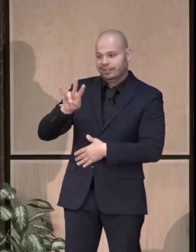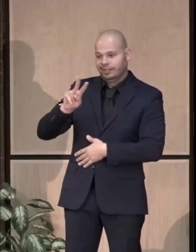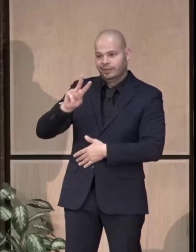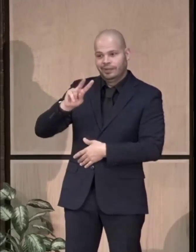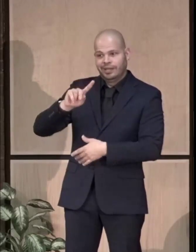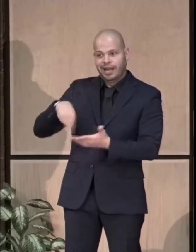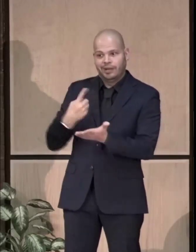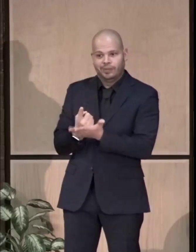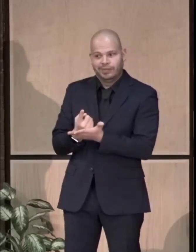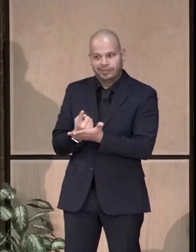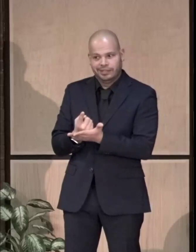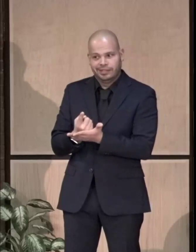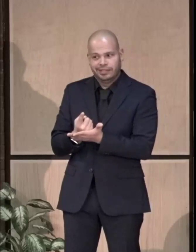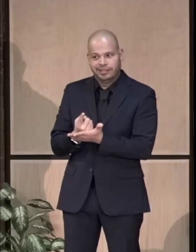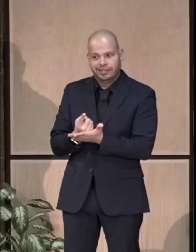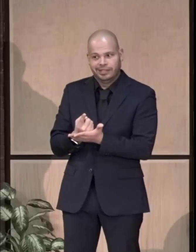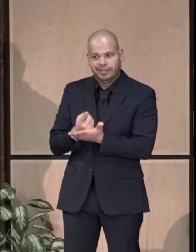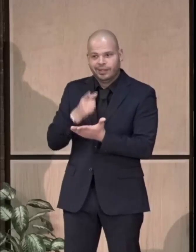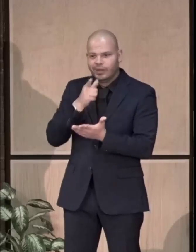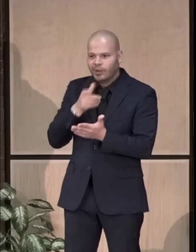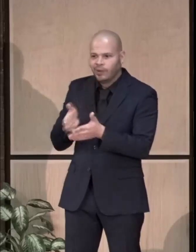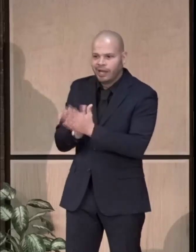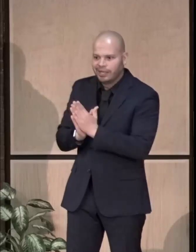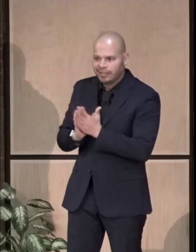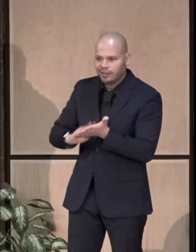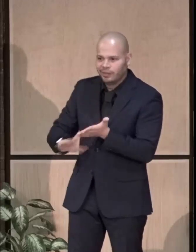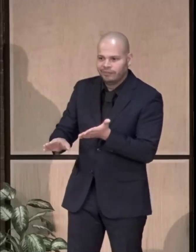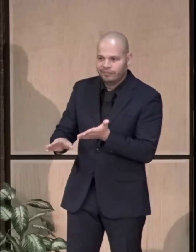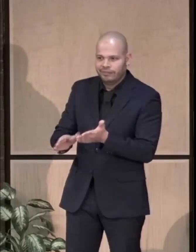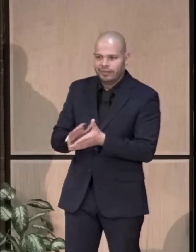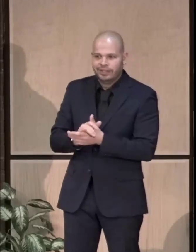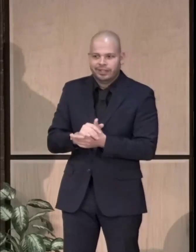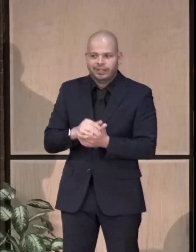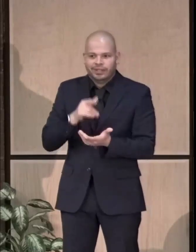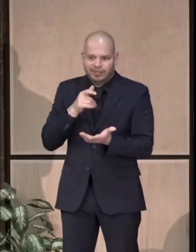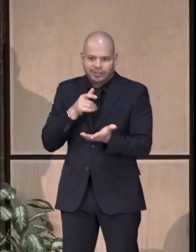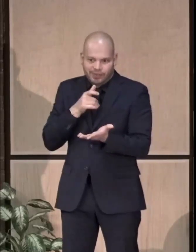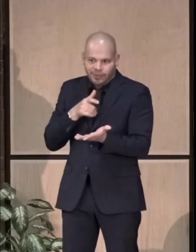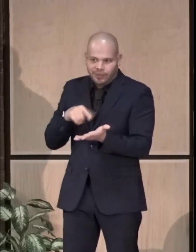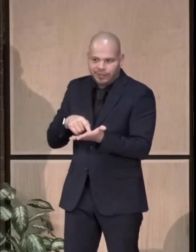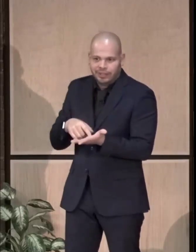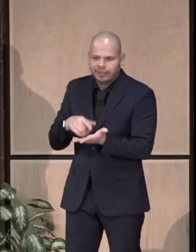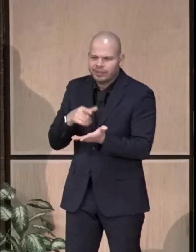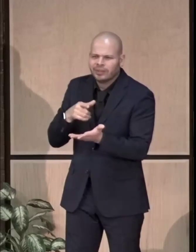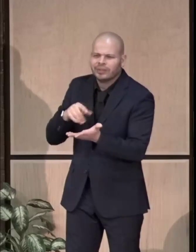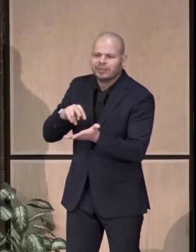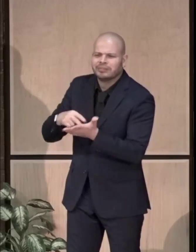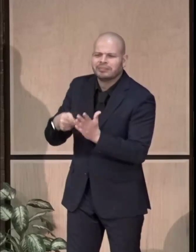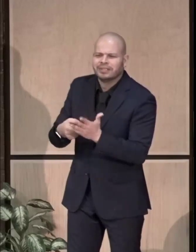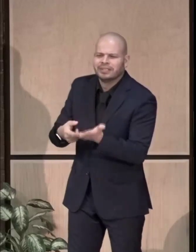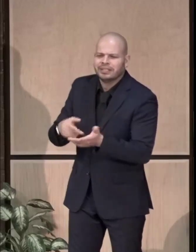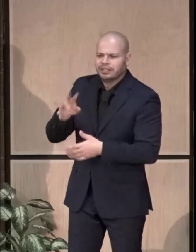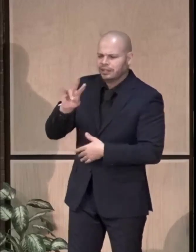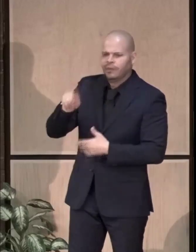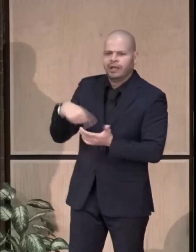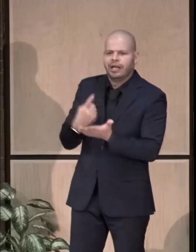What did you know about this 72-hour release form? I think what this is referring to, and it's